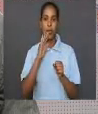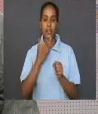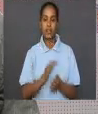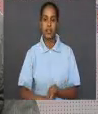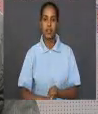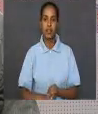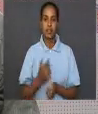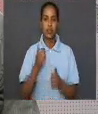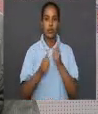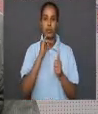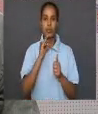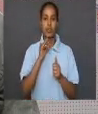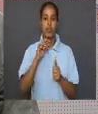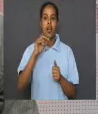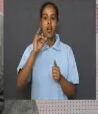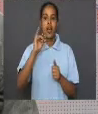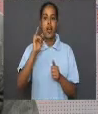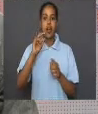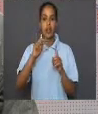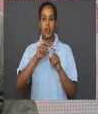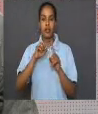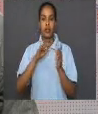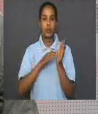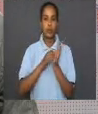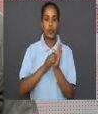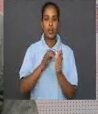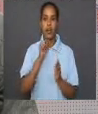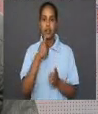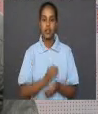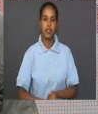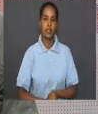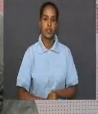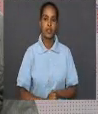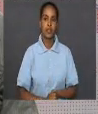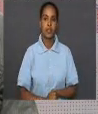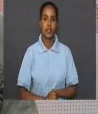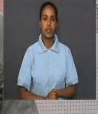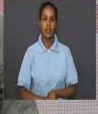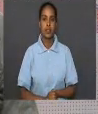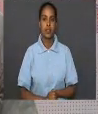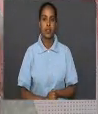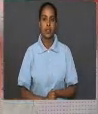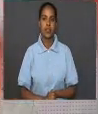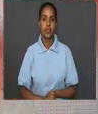and a strong base, which is the anion of the weak acid.